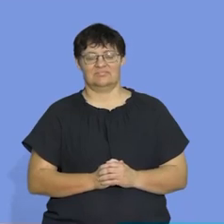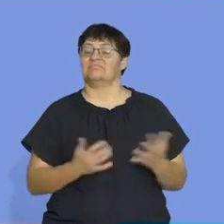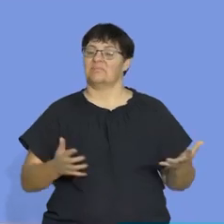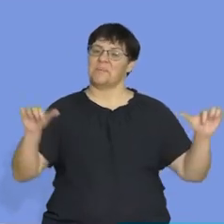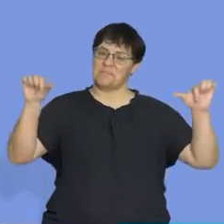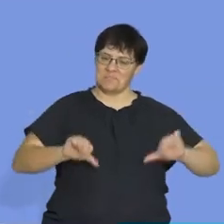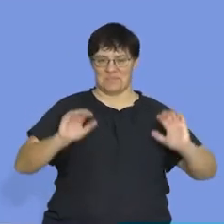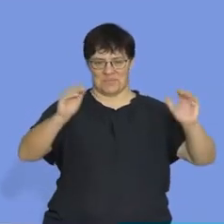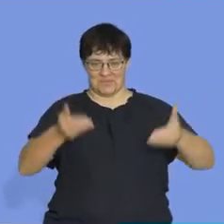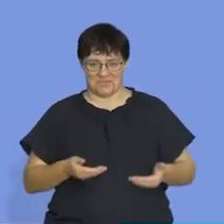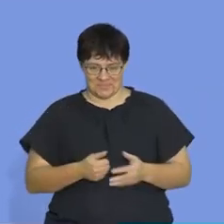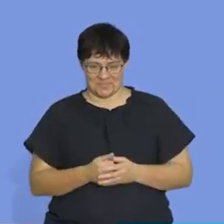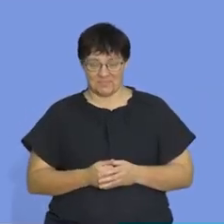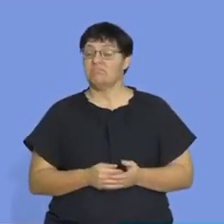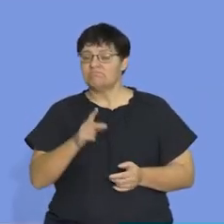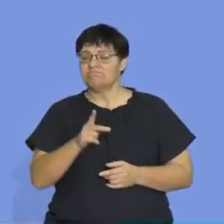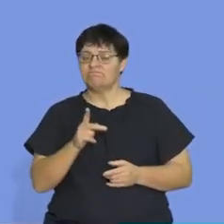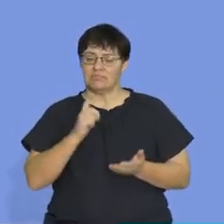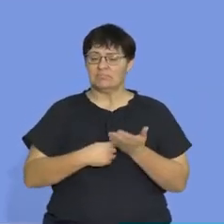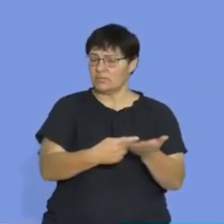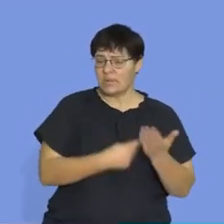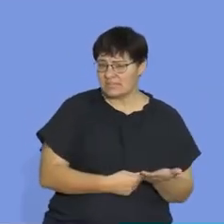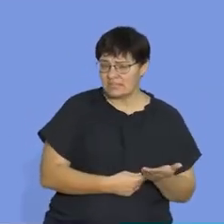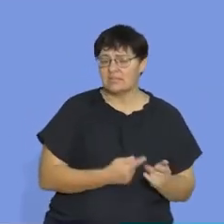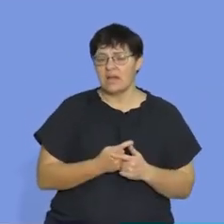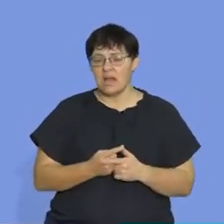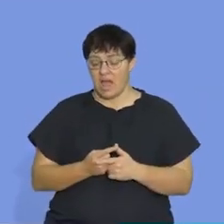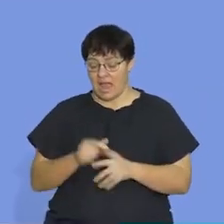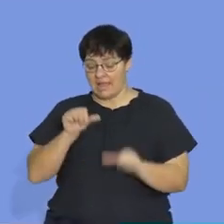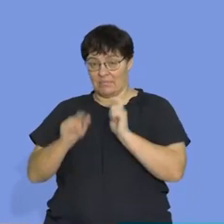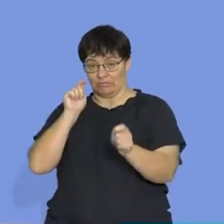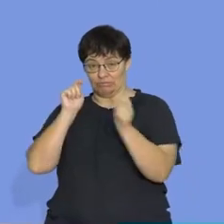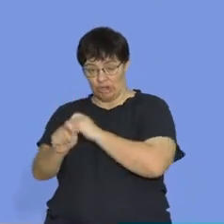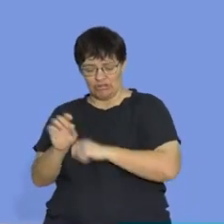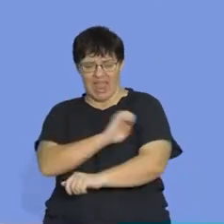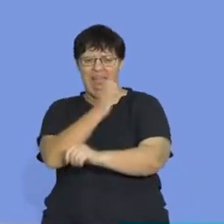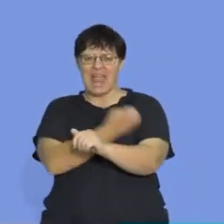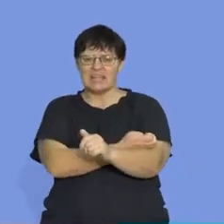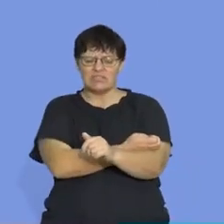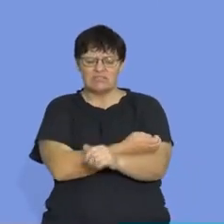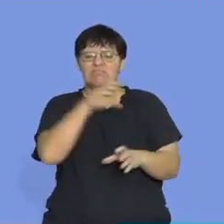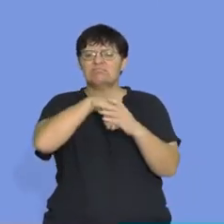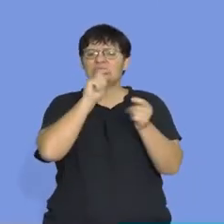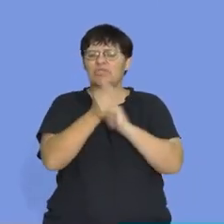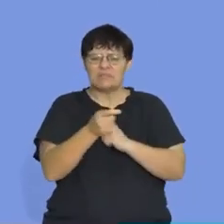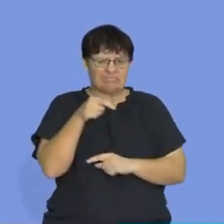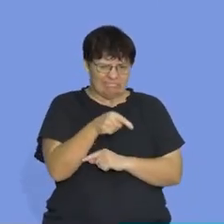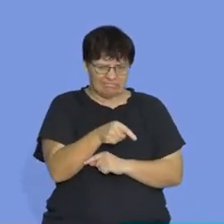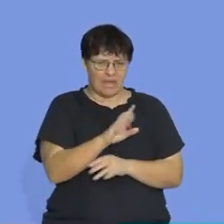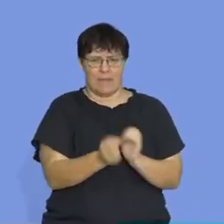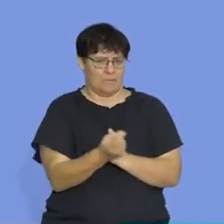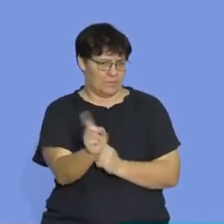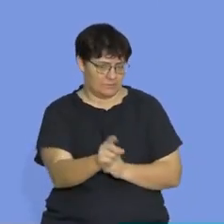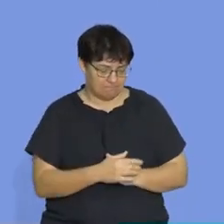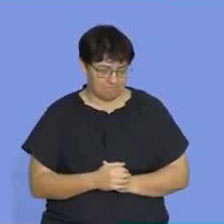Welcome back to our session. We're still talking about the energy changes that actually take place in a chemical reaction or in a chemical change. We've